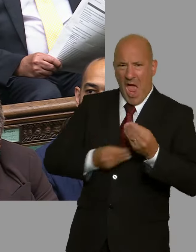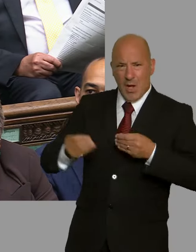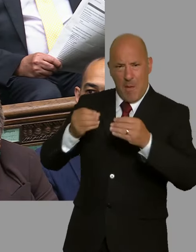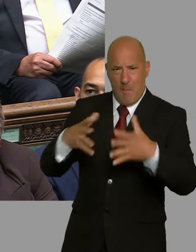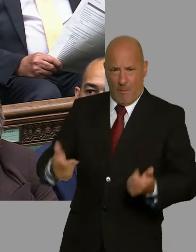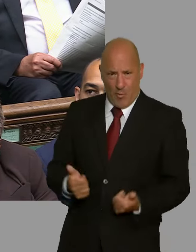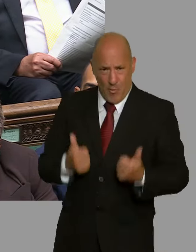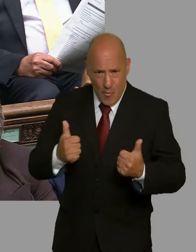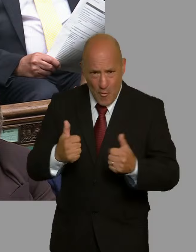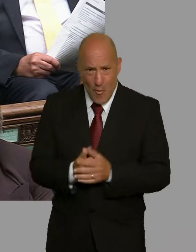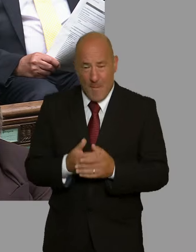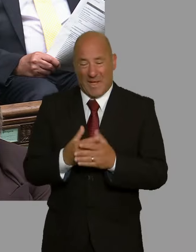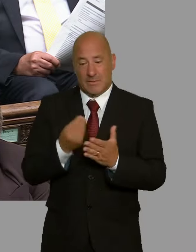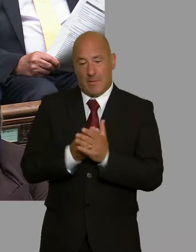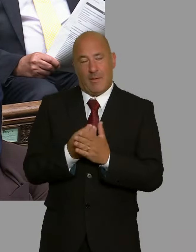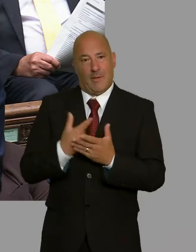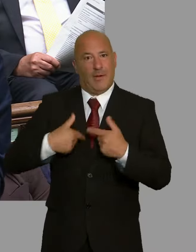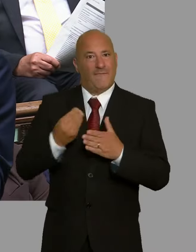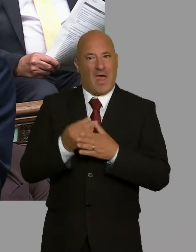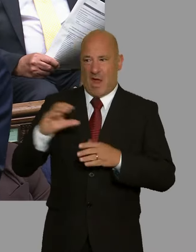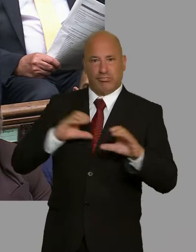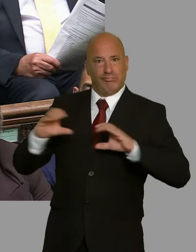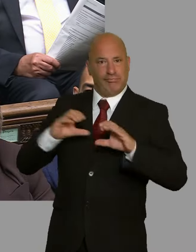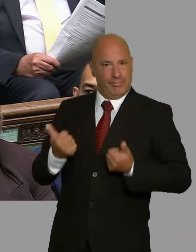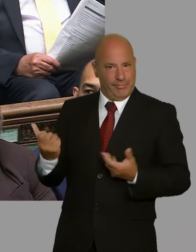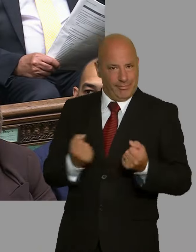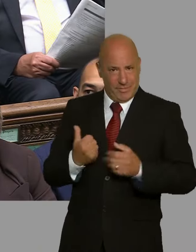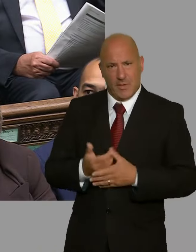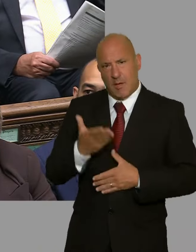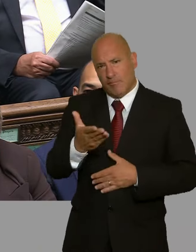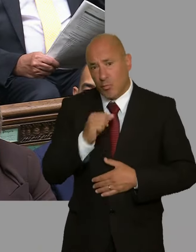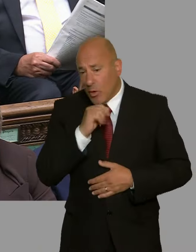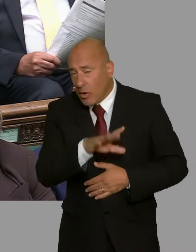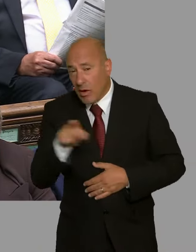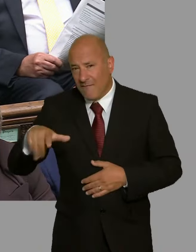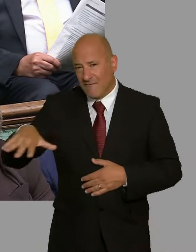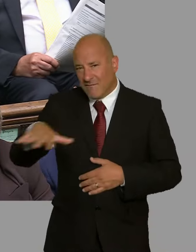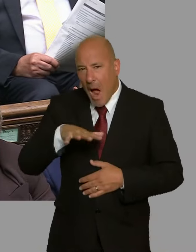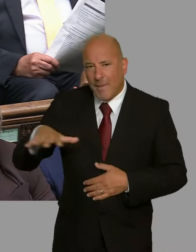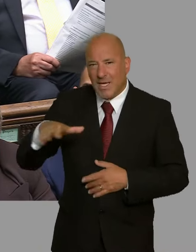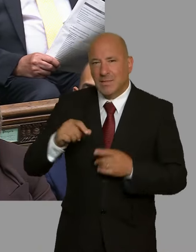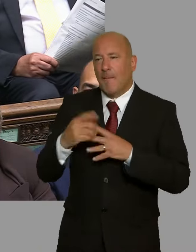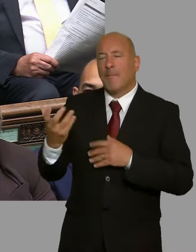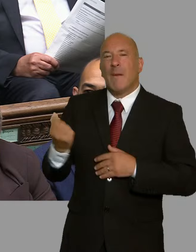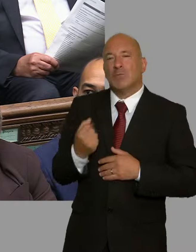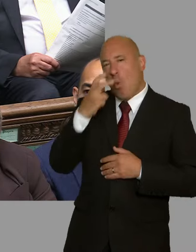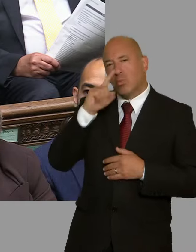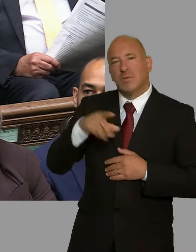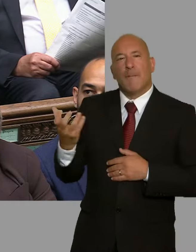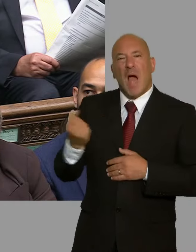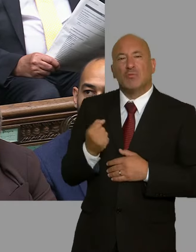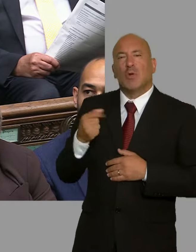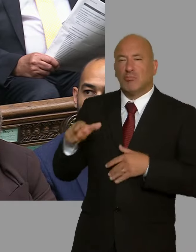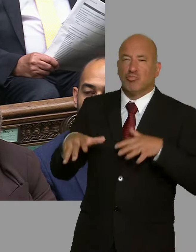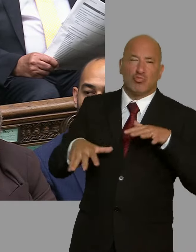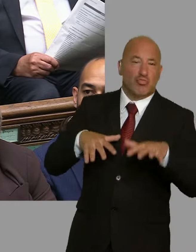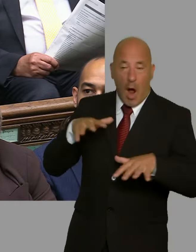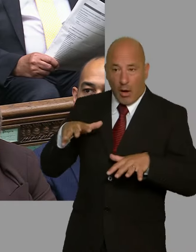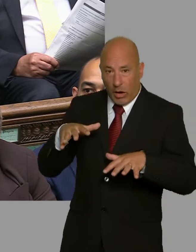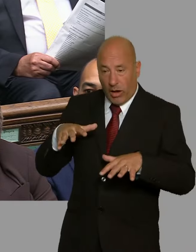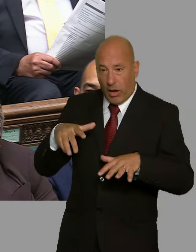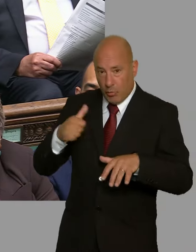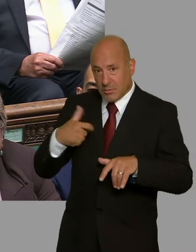friend, the member for Luton North. So will he commit now to reversing his cuts to the winter fuel